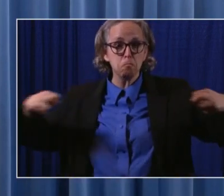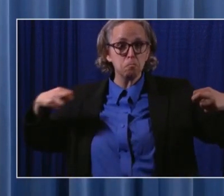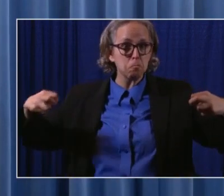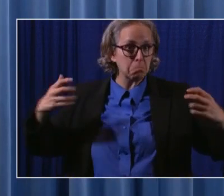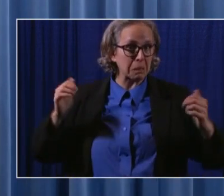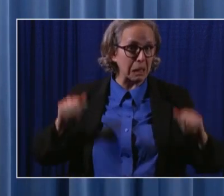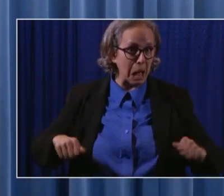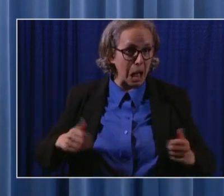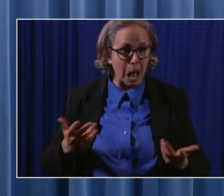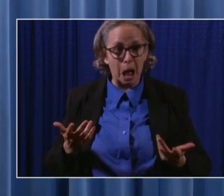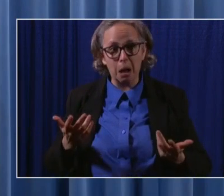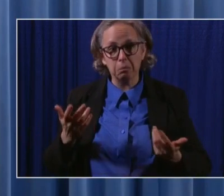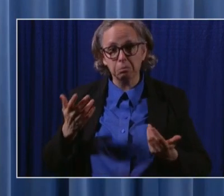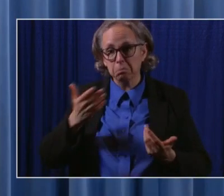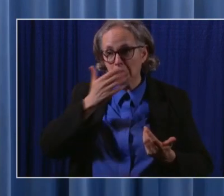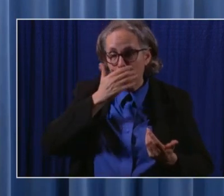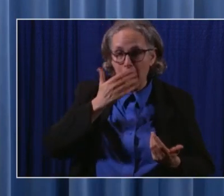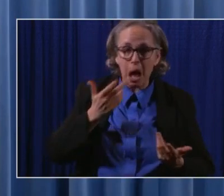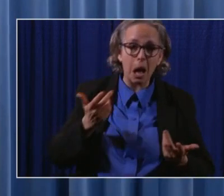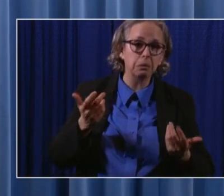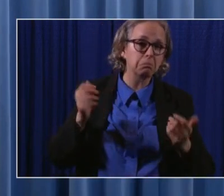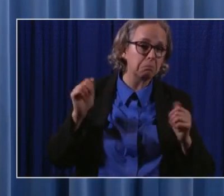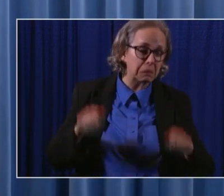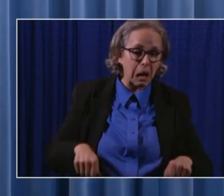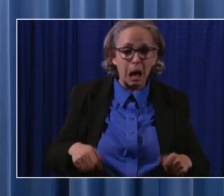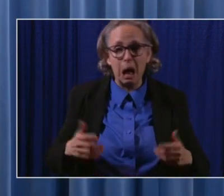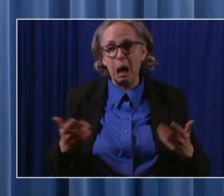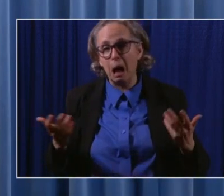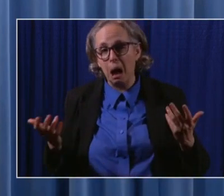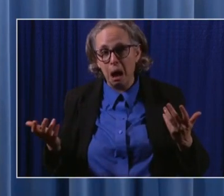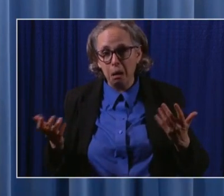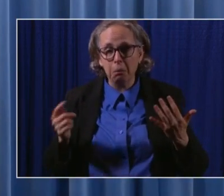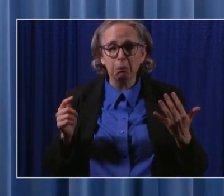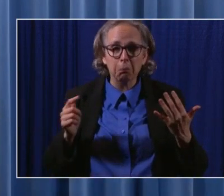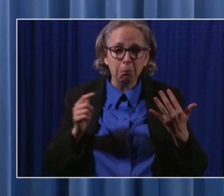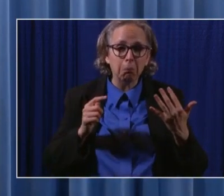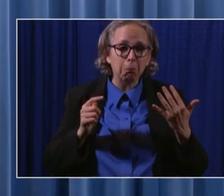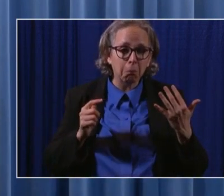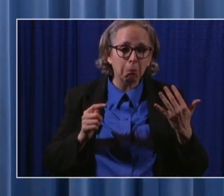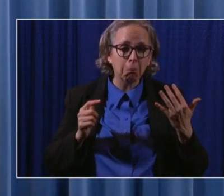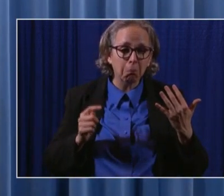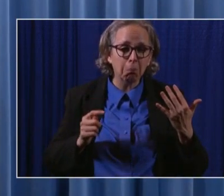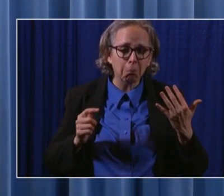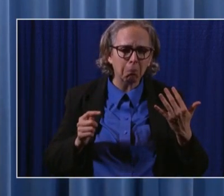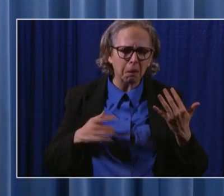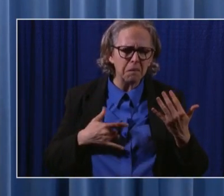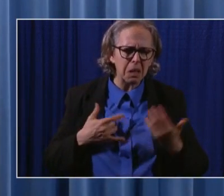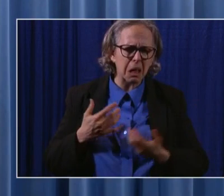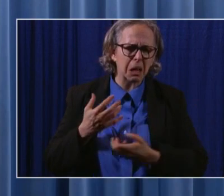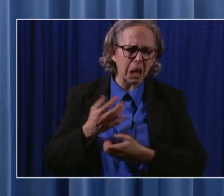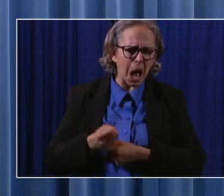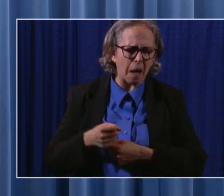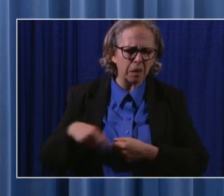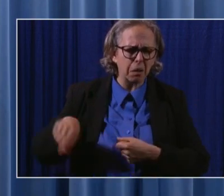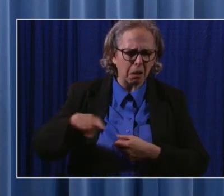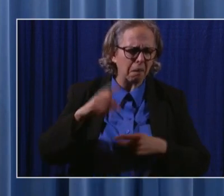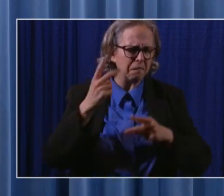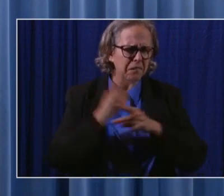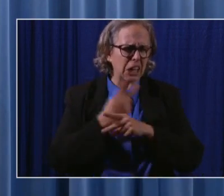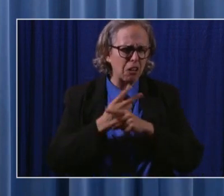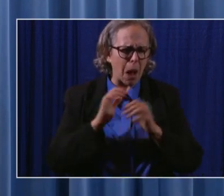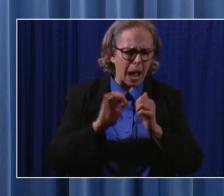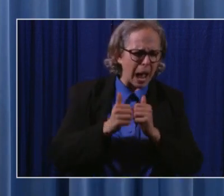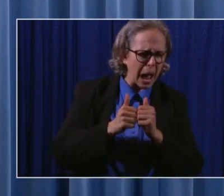these great professional teams and Ohio State, great university, they can figure out where to seat people and keep them